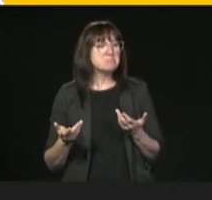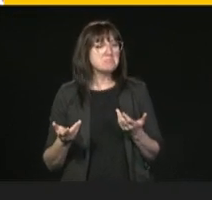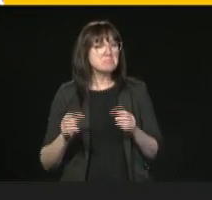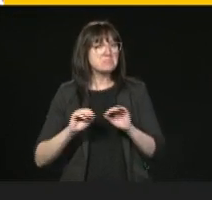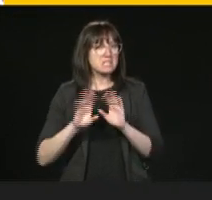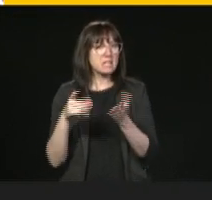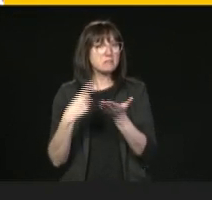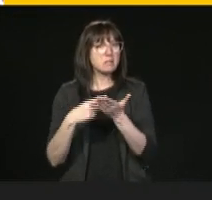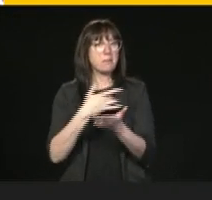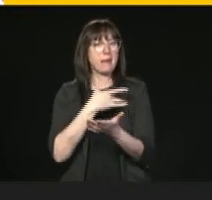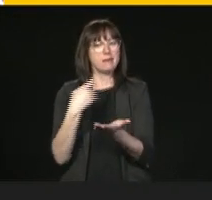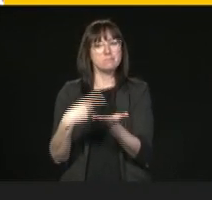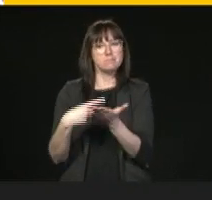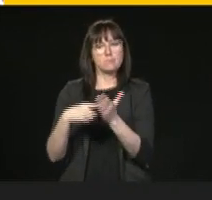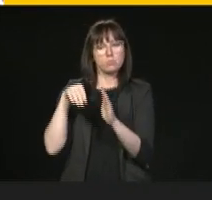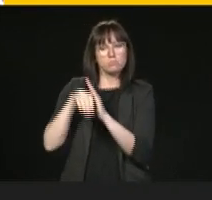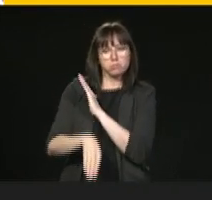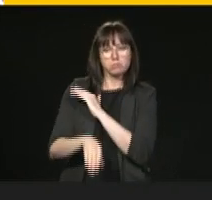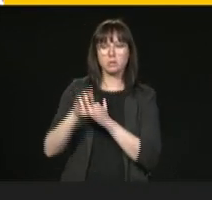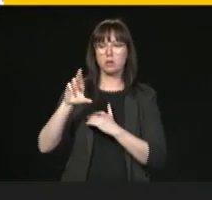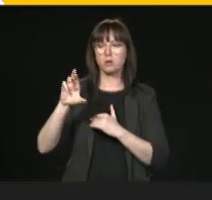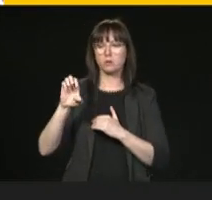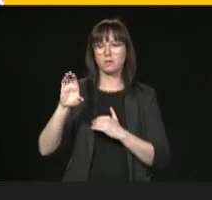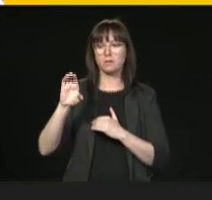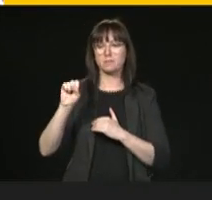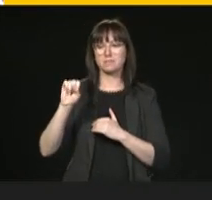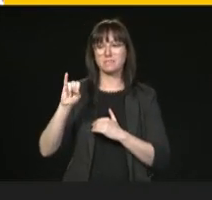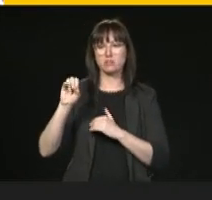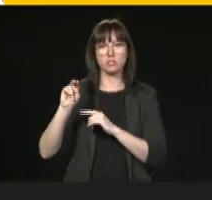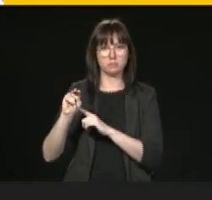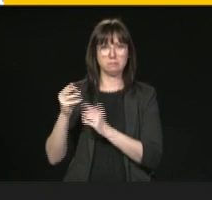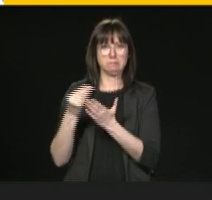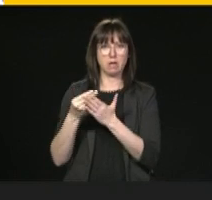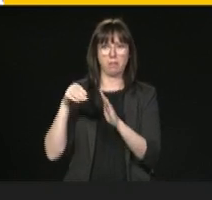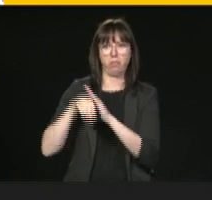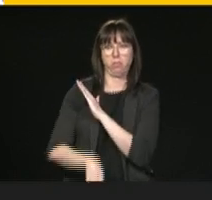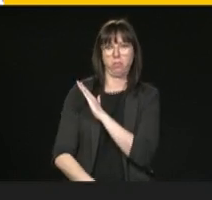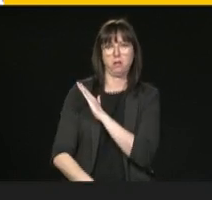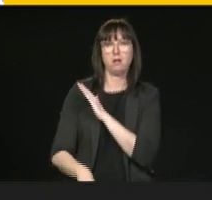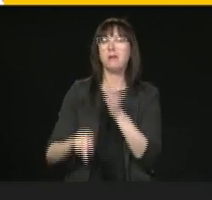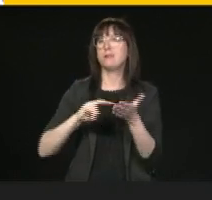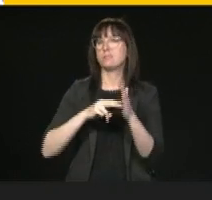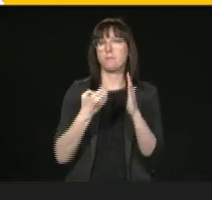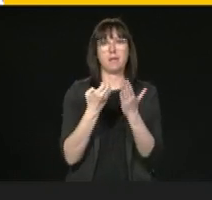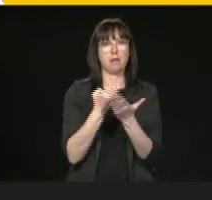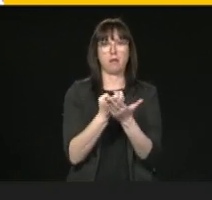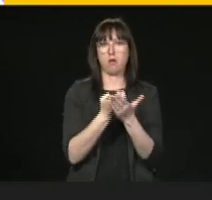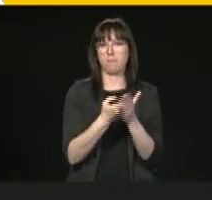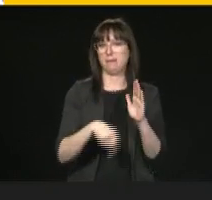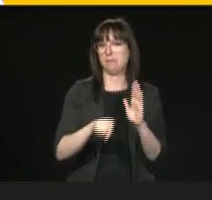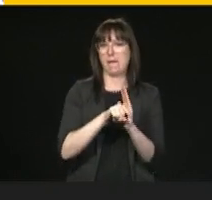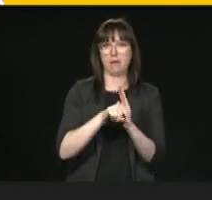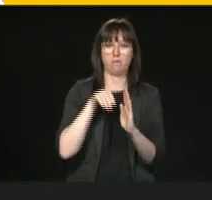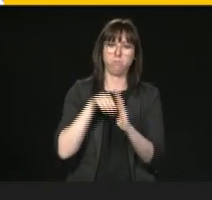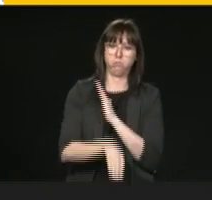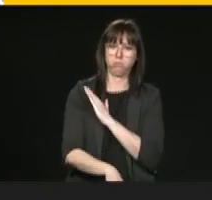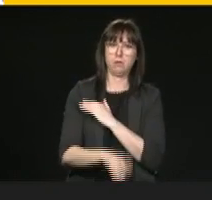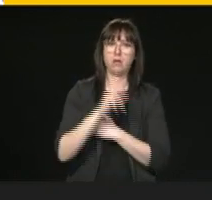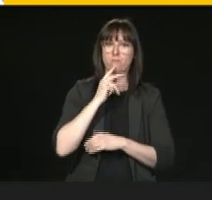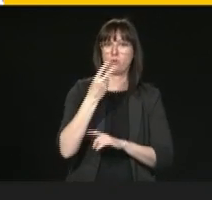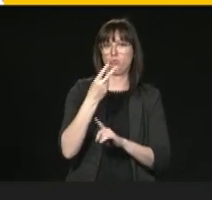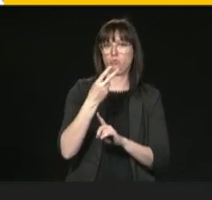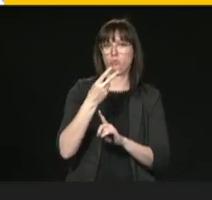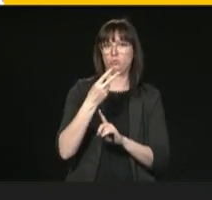around, at 2 p.m. Eastern, you will get some emergency alerts sent to both your cell phone, your